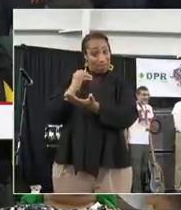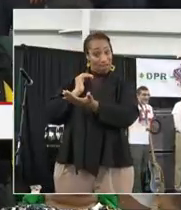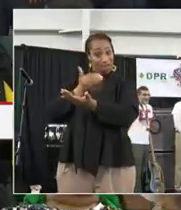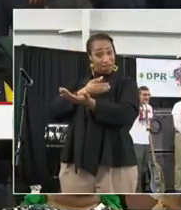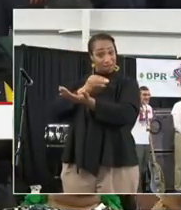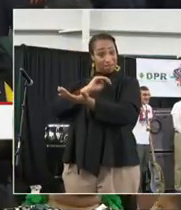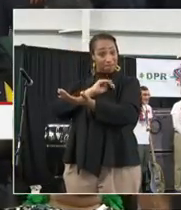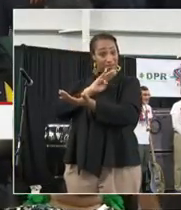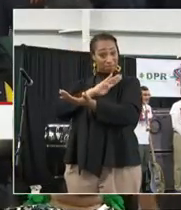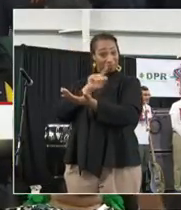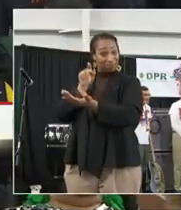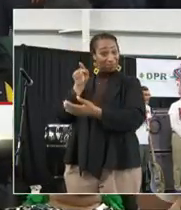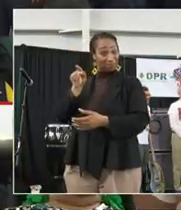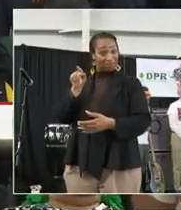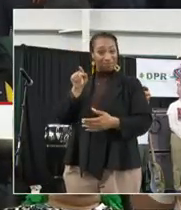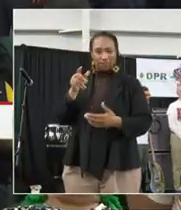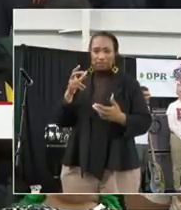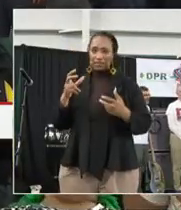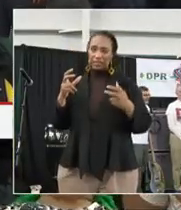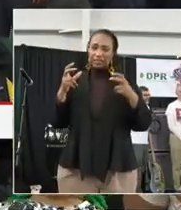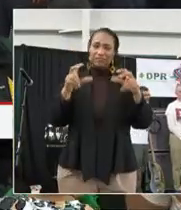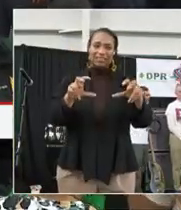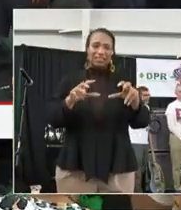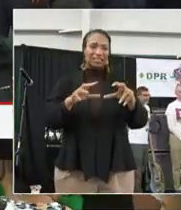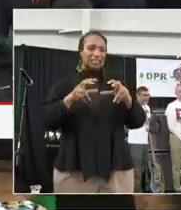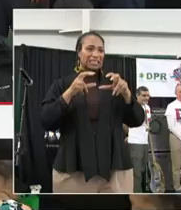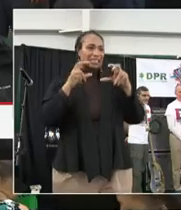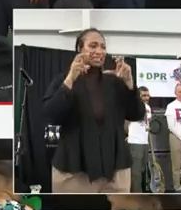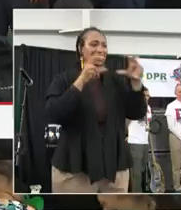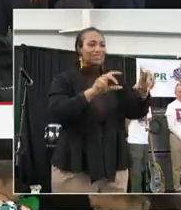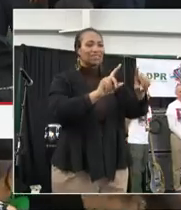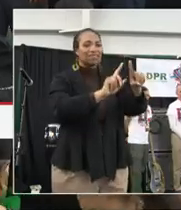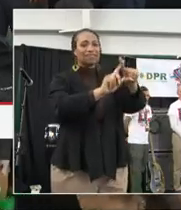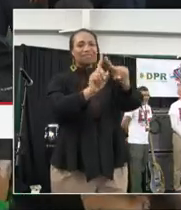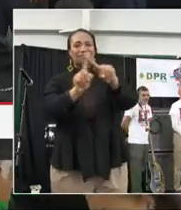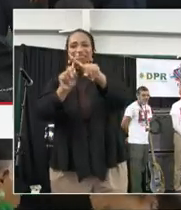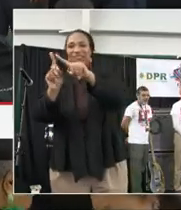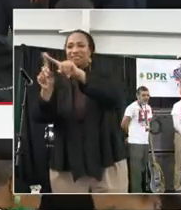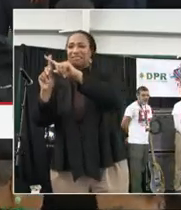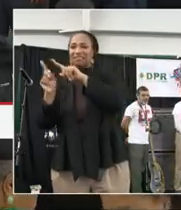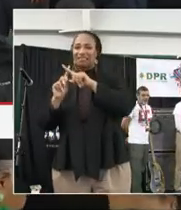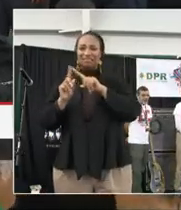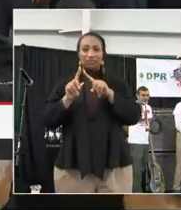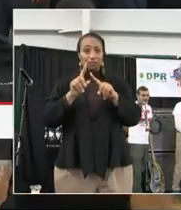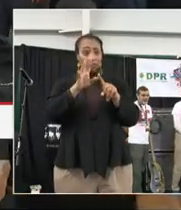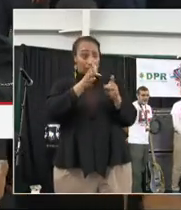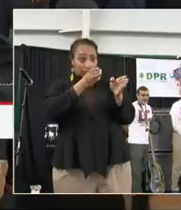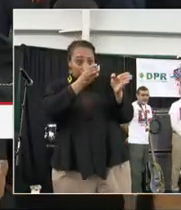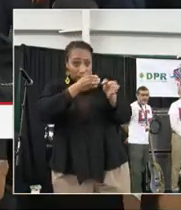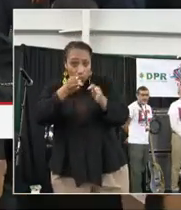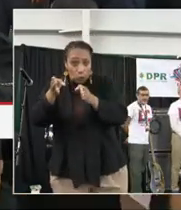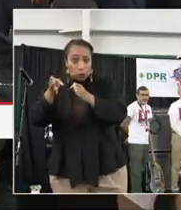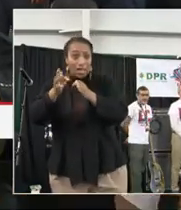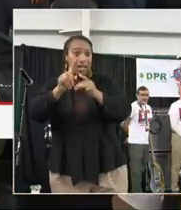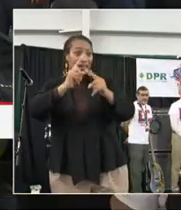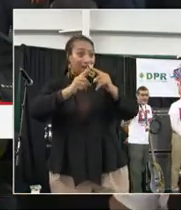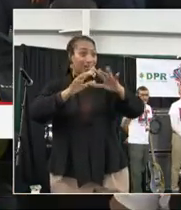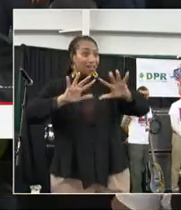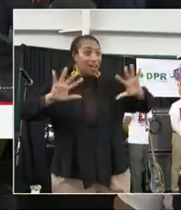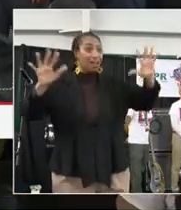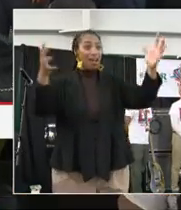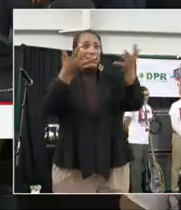consistently invests in each and every one of you. Her unwavering commitment to